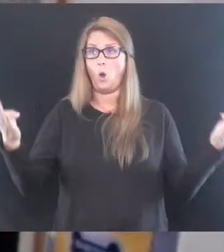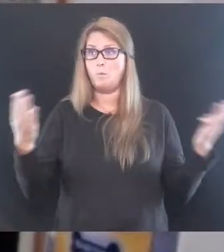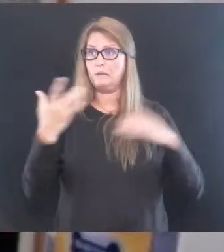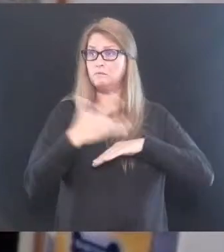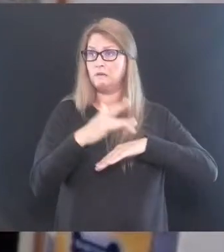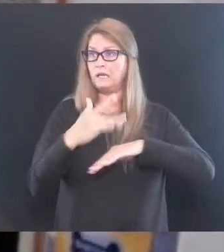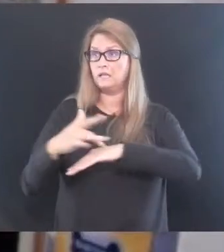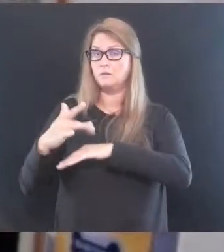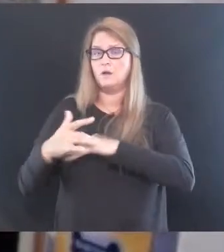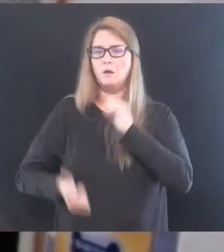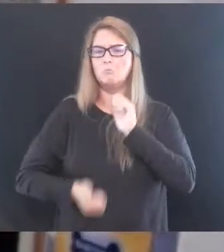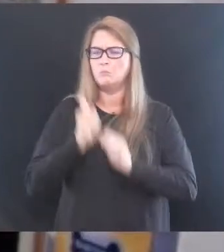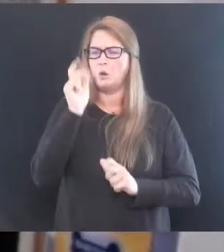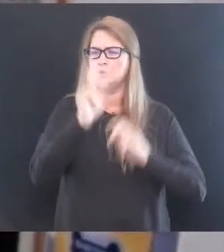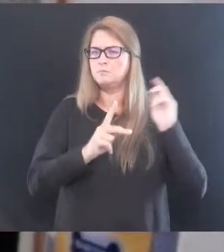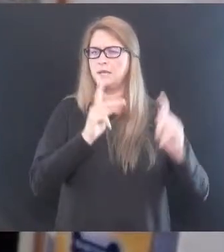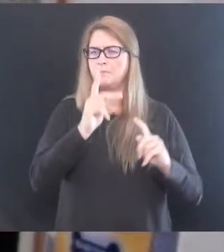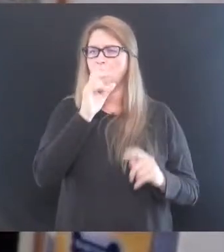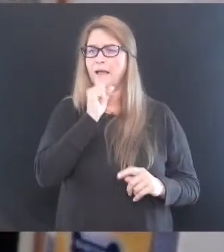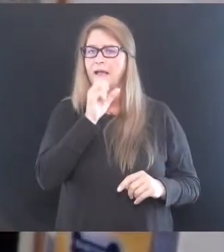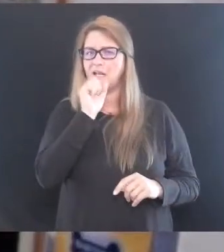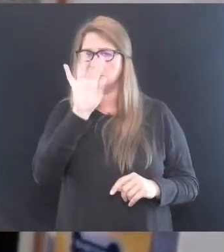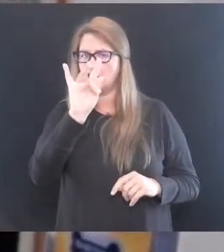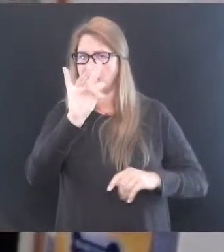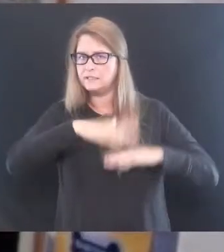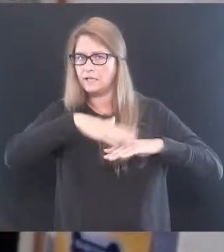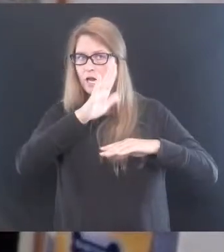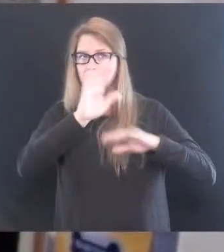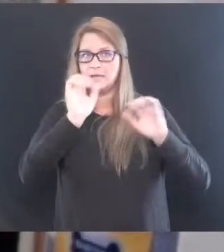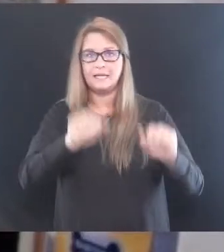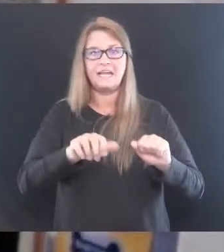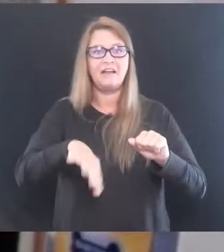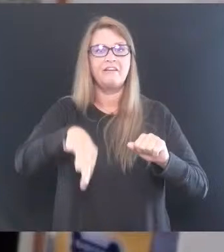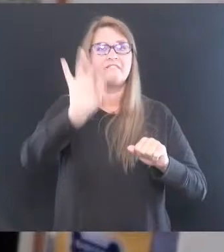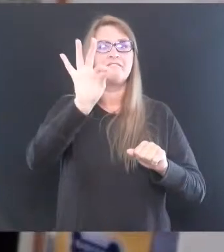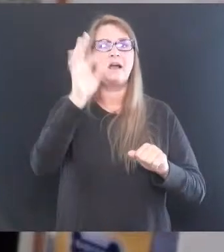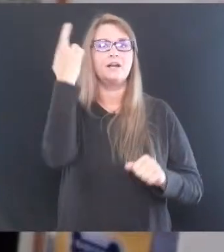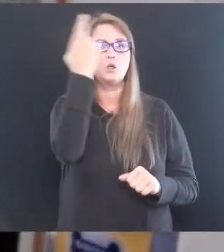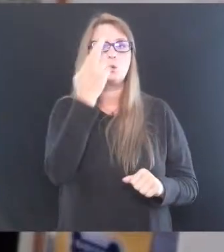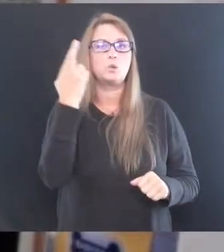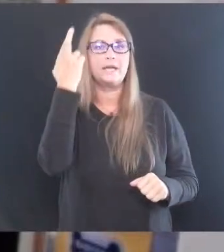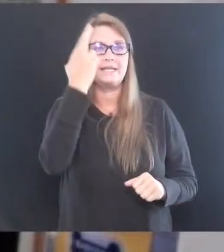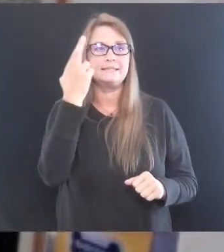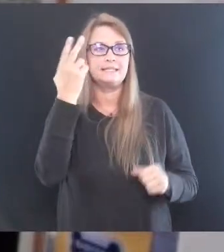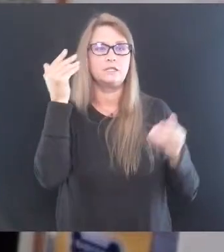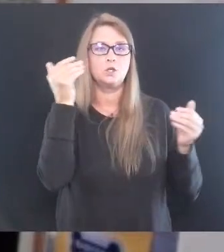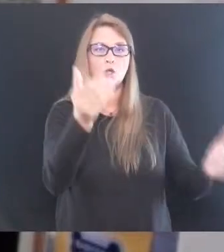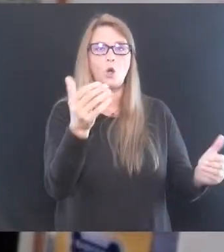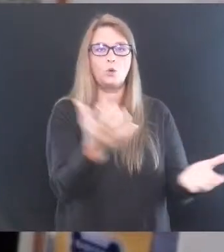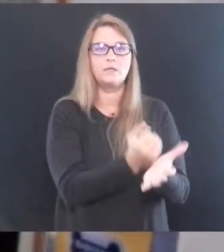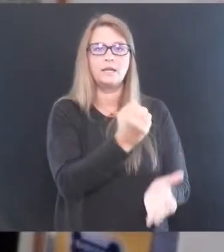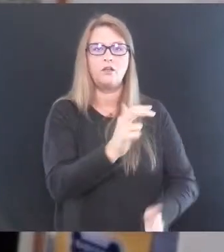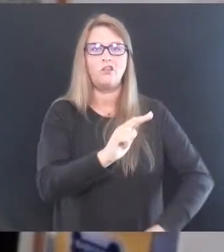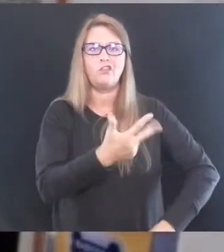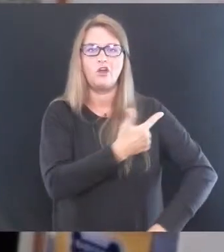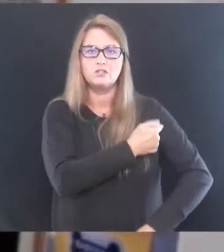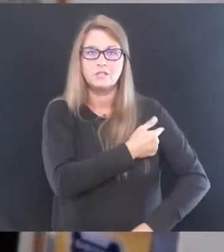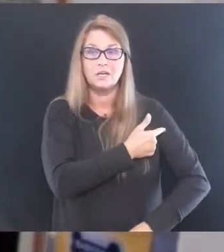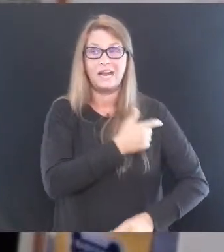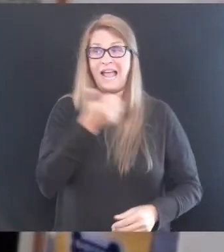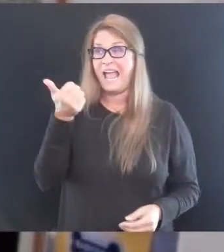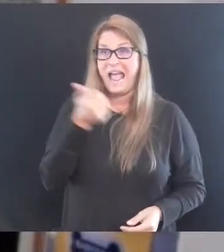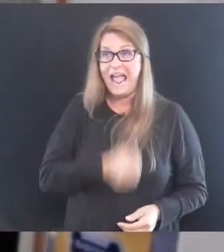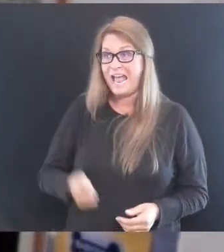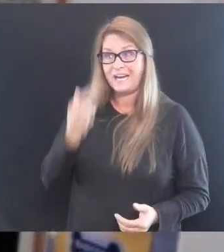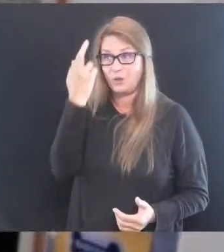the age of 18 could look down the list and find a reason to go get the booster shot. Is there any medical